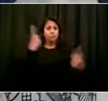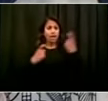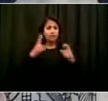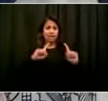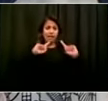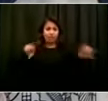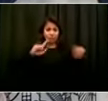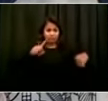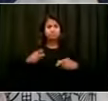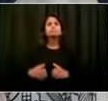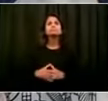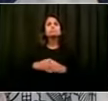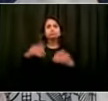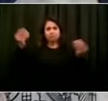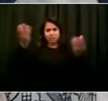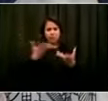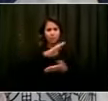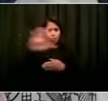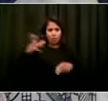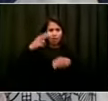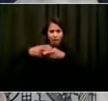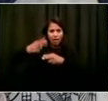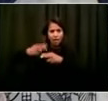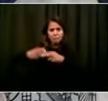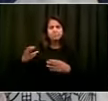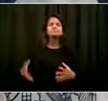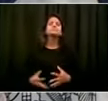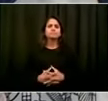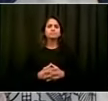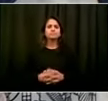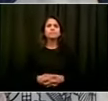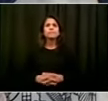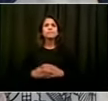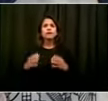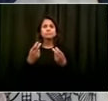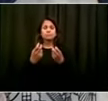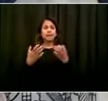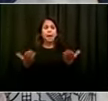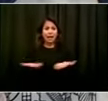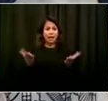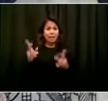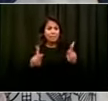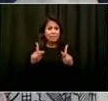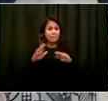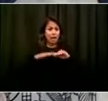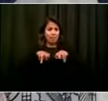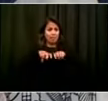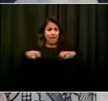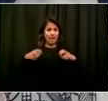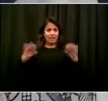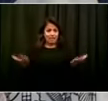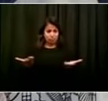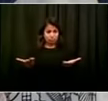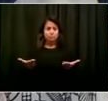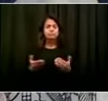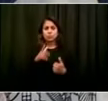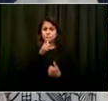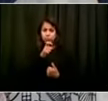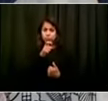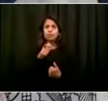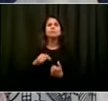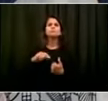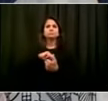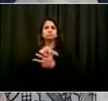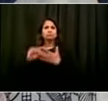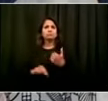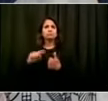journalist. Hi all, we'll now begin our Q&A. We're joined today by Health Commissioner Dave Chokshi, Executive Director of the Test and Trace